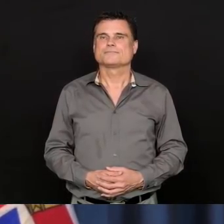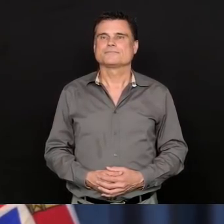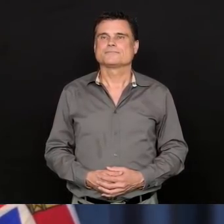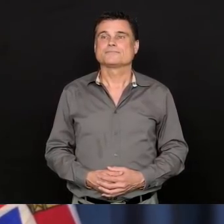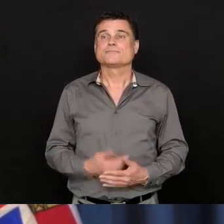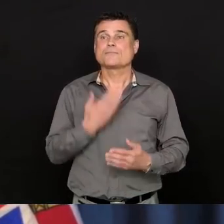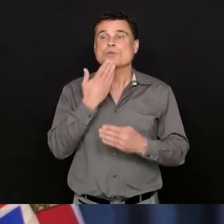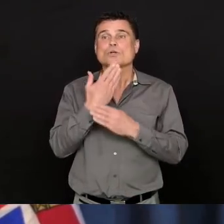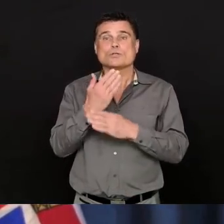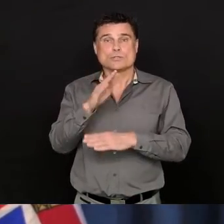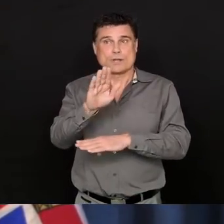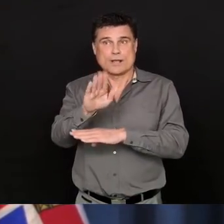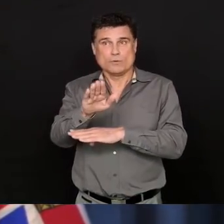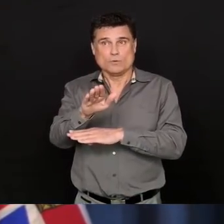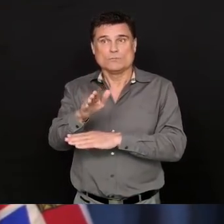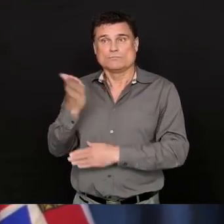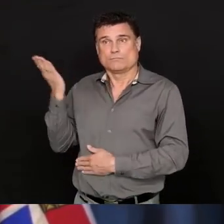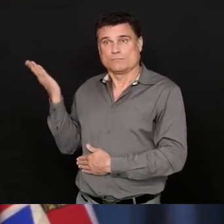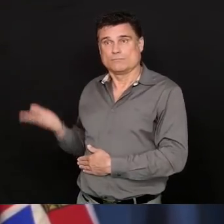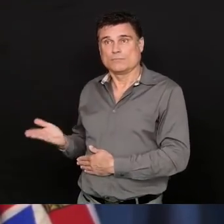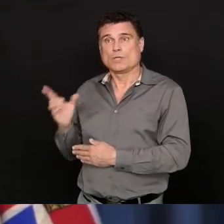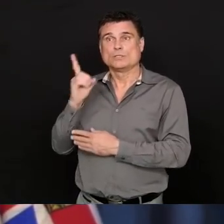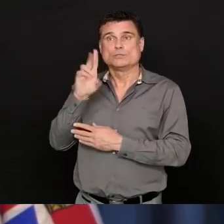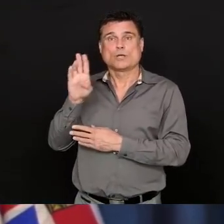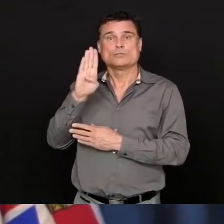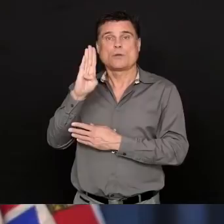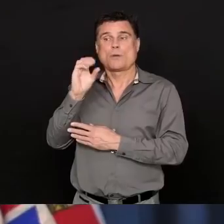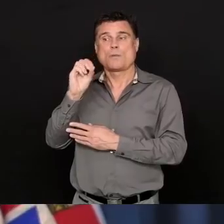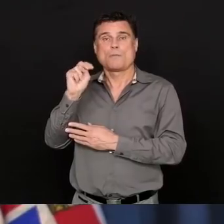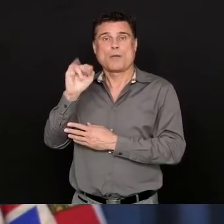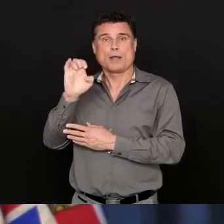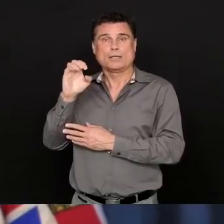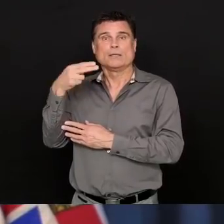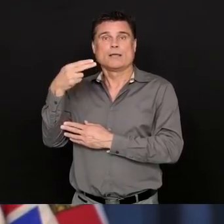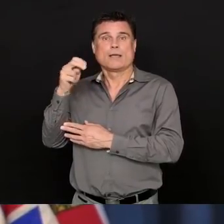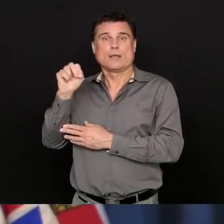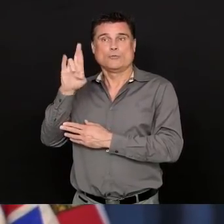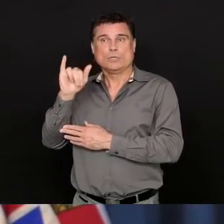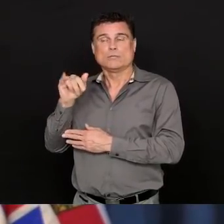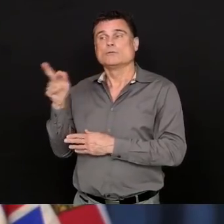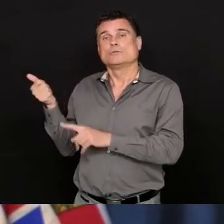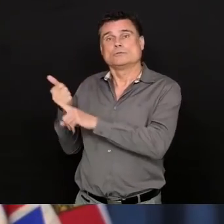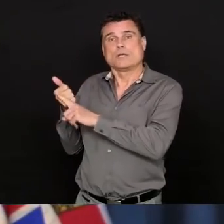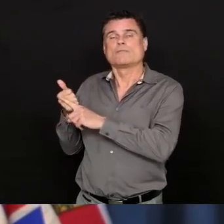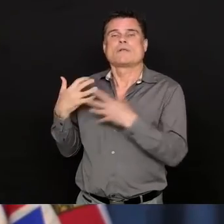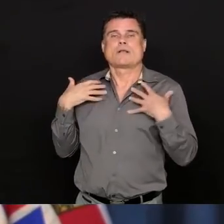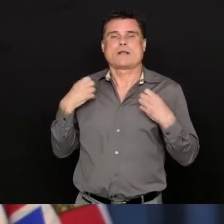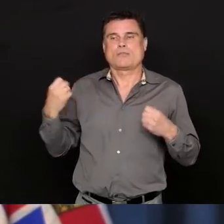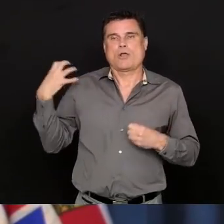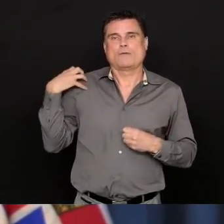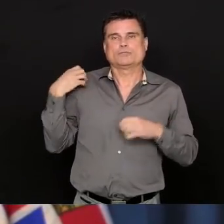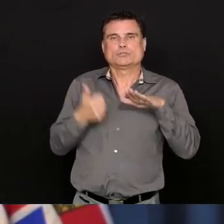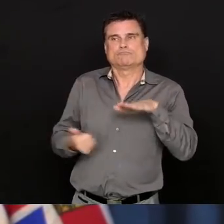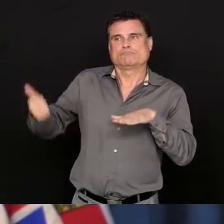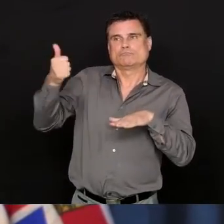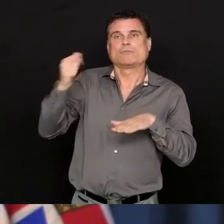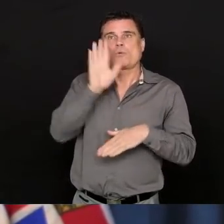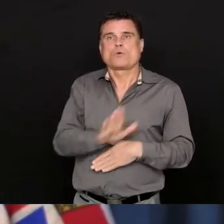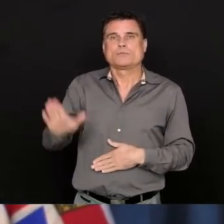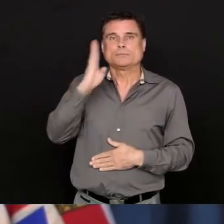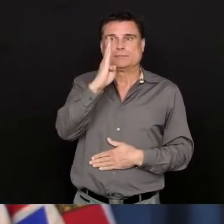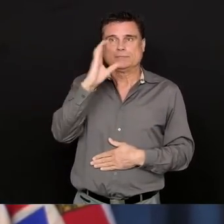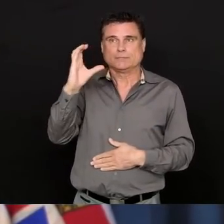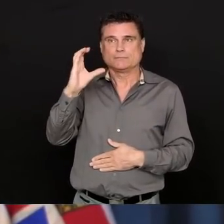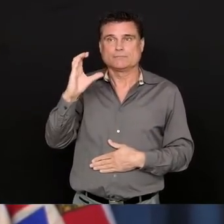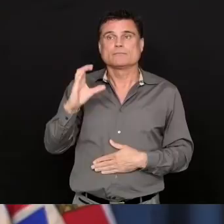Good afternoon. I'm Dr. Bonnie Henry, the Provincial Health Officer for British Columbia, and I want to start by acknowledging that we are